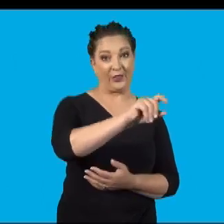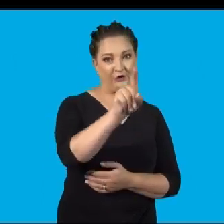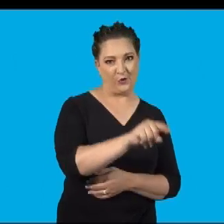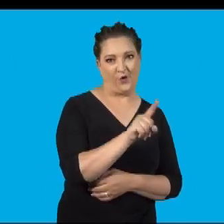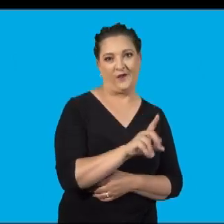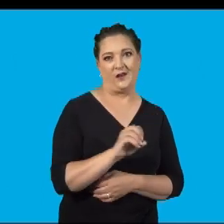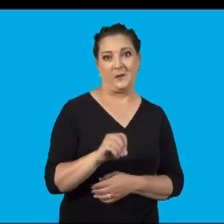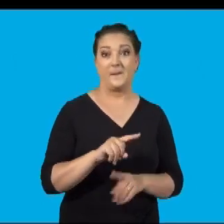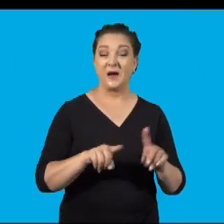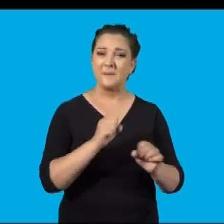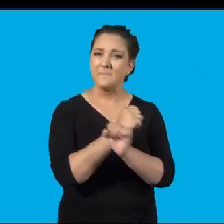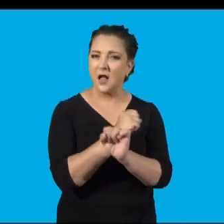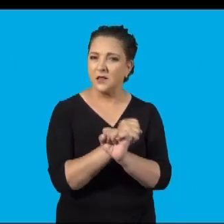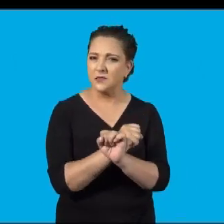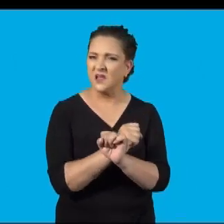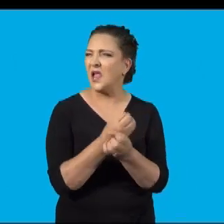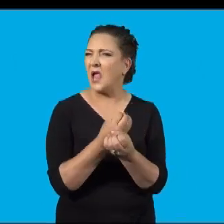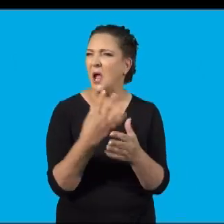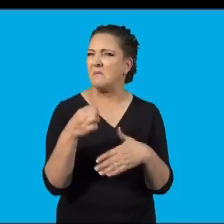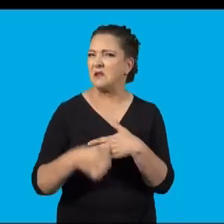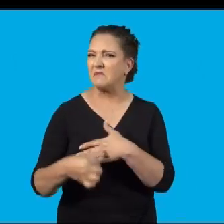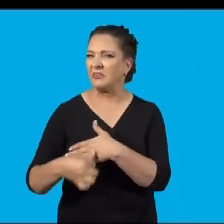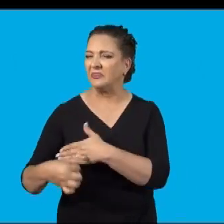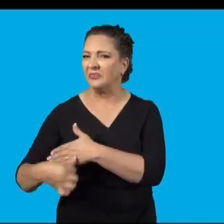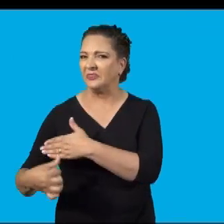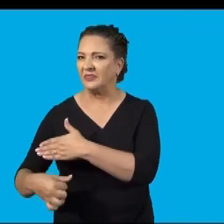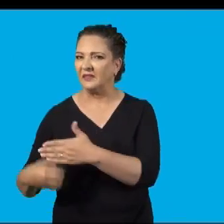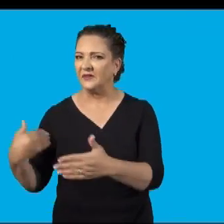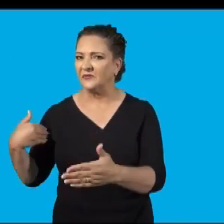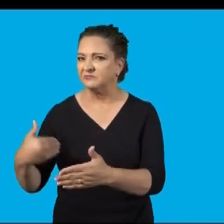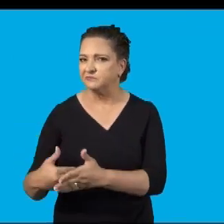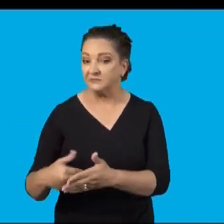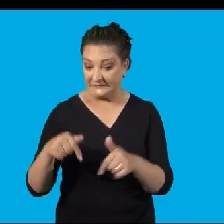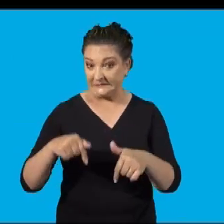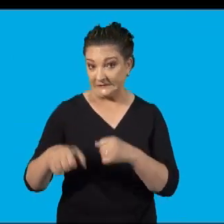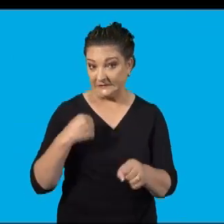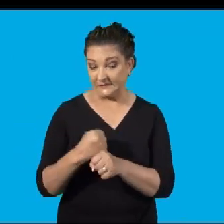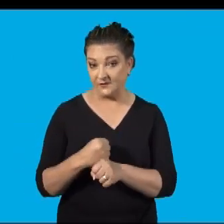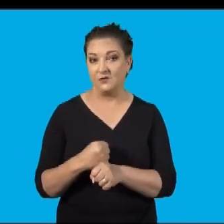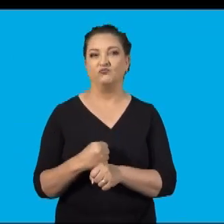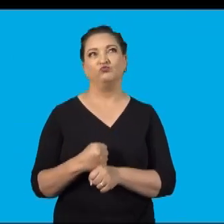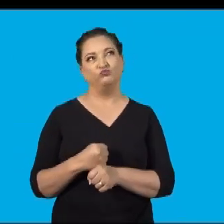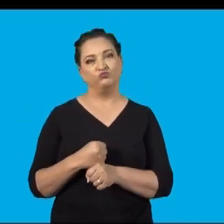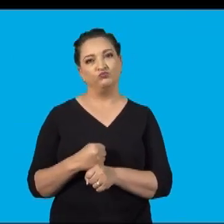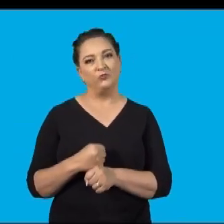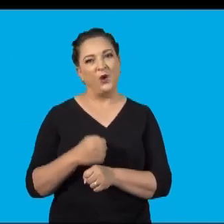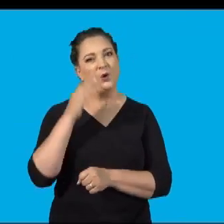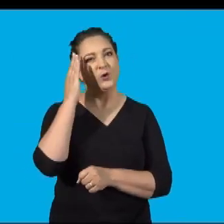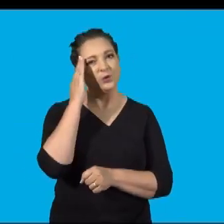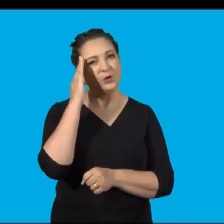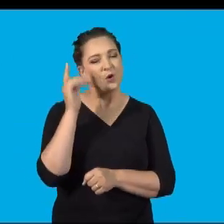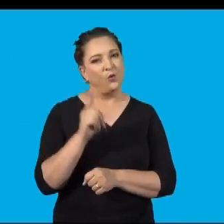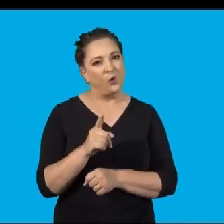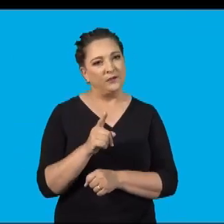over 100. Then I multiply that by the number of months that we had the asset for in this year.